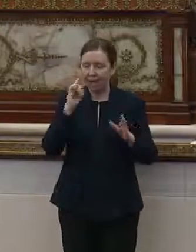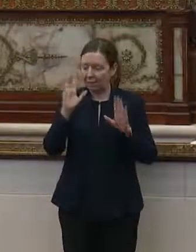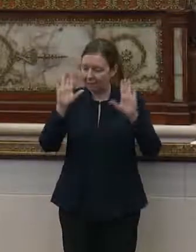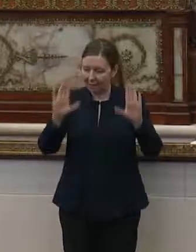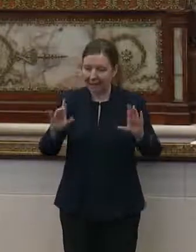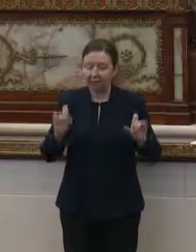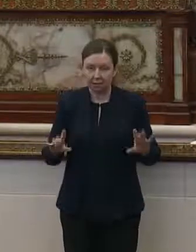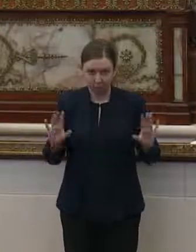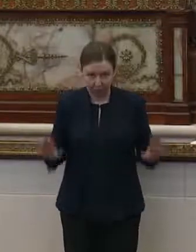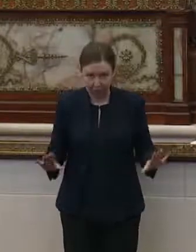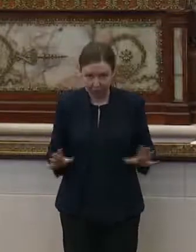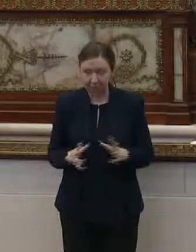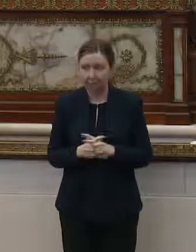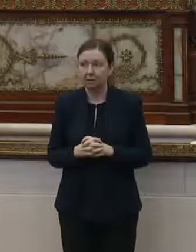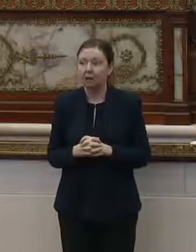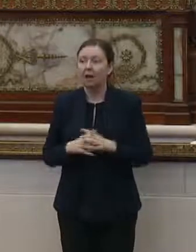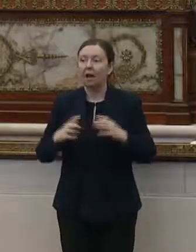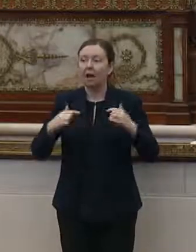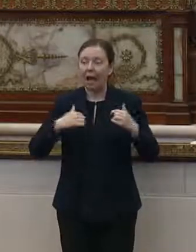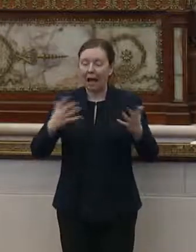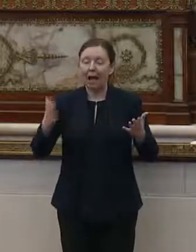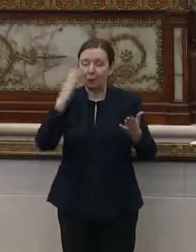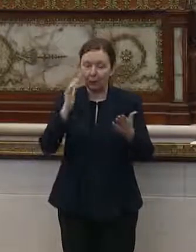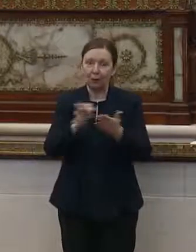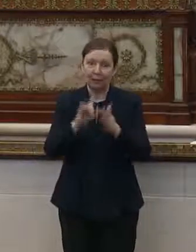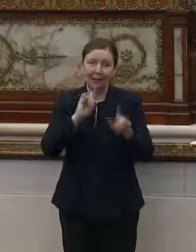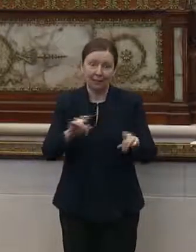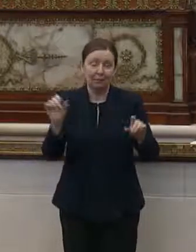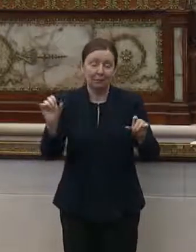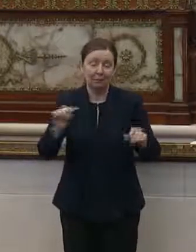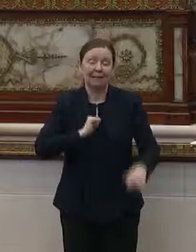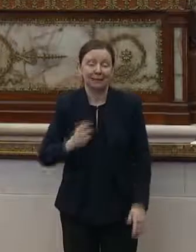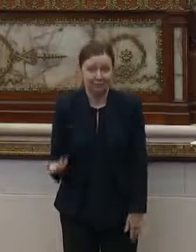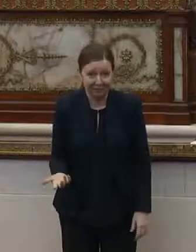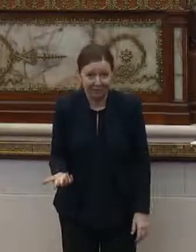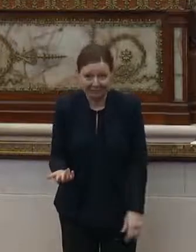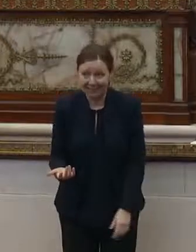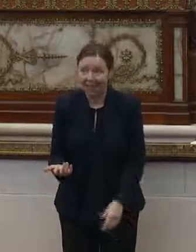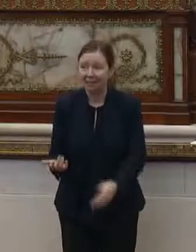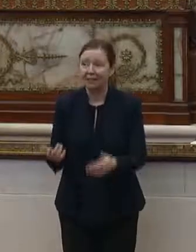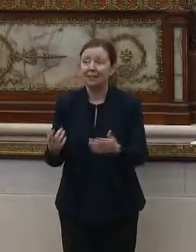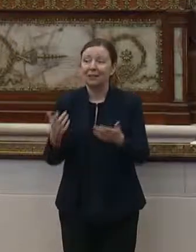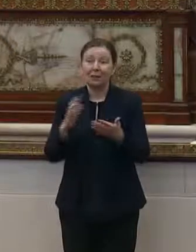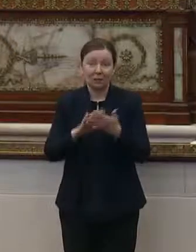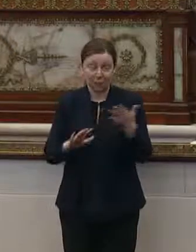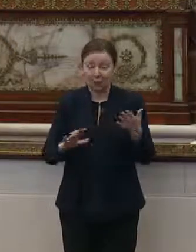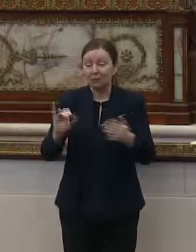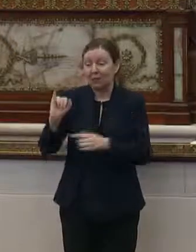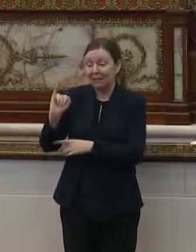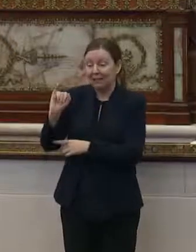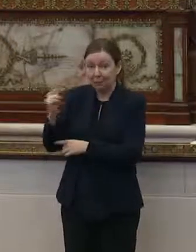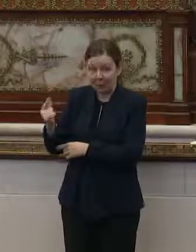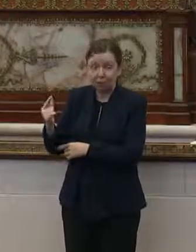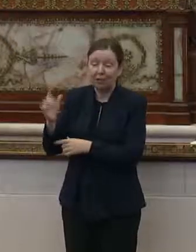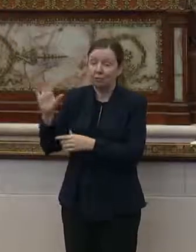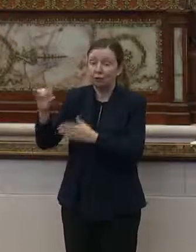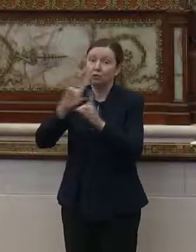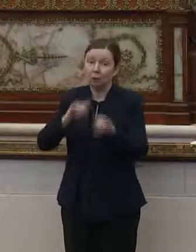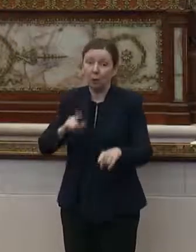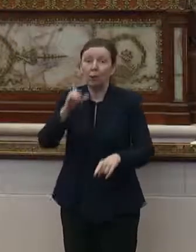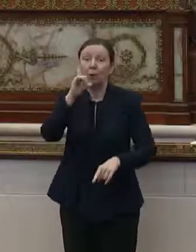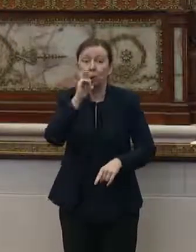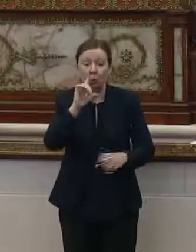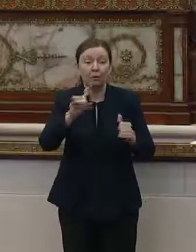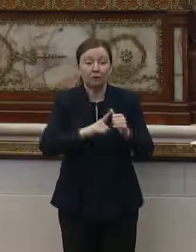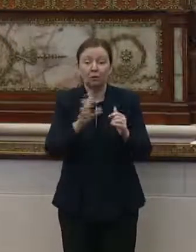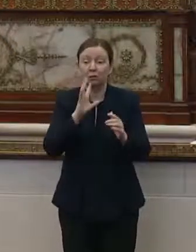excellent questions. I want to know the answer to the questions myself. Those are going to be the central questions of the Inspector General's report. Who was it that first